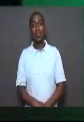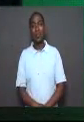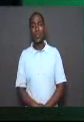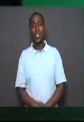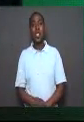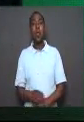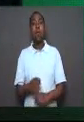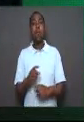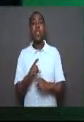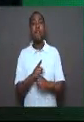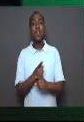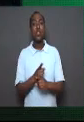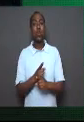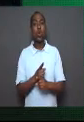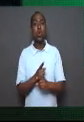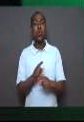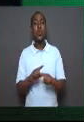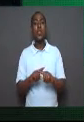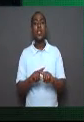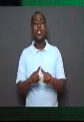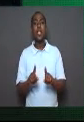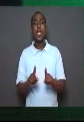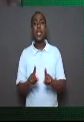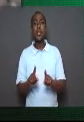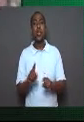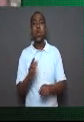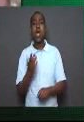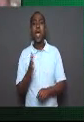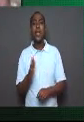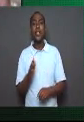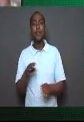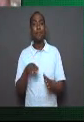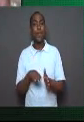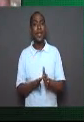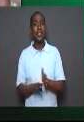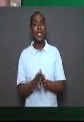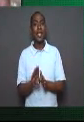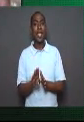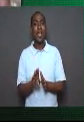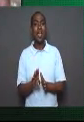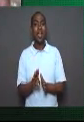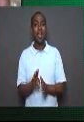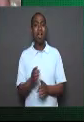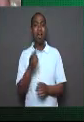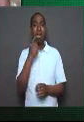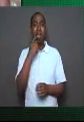Naturally, there are many different kinds of bacteria found in the